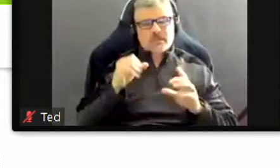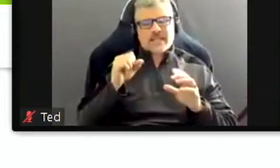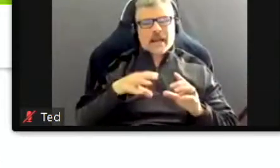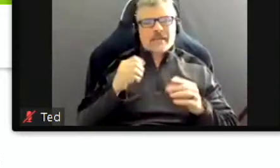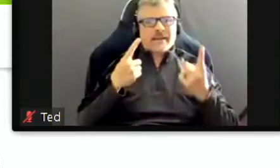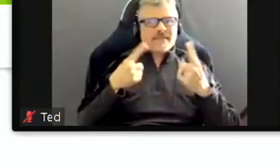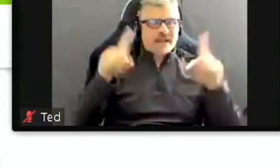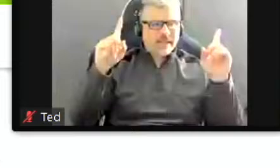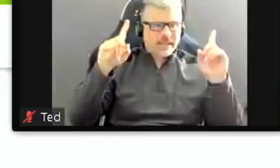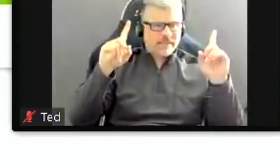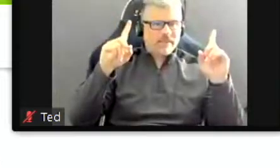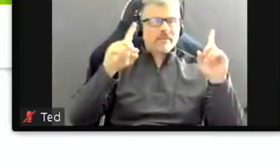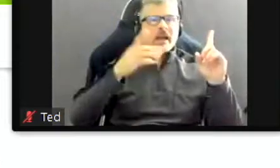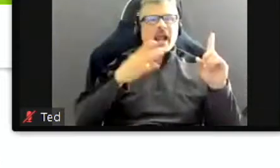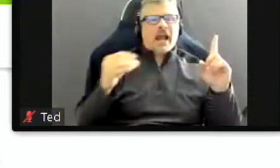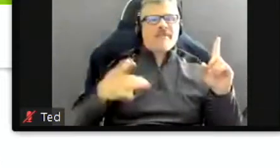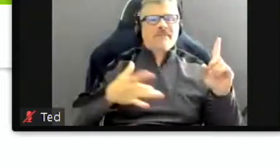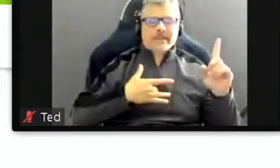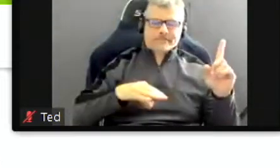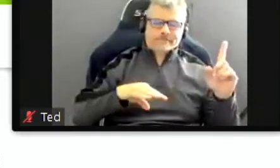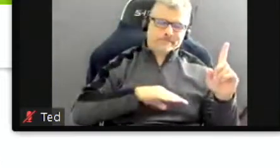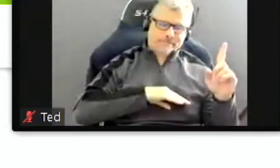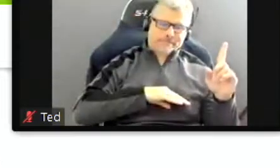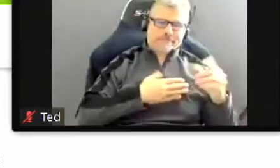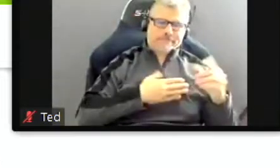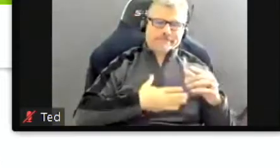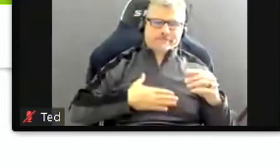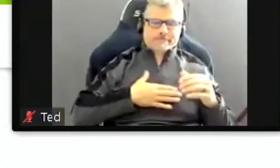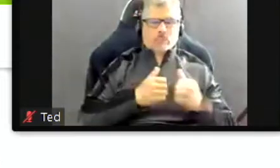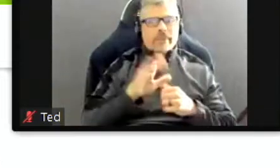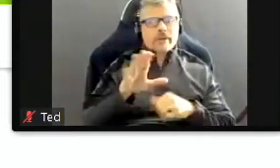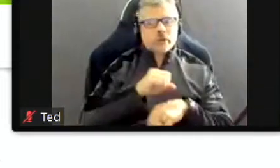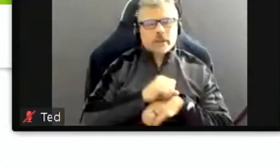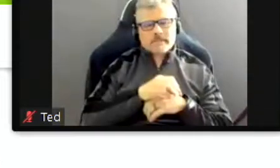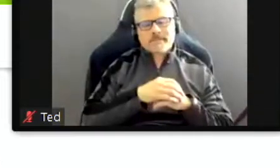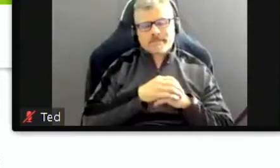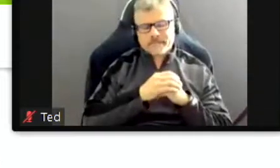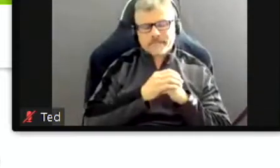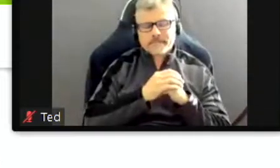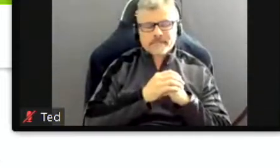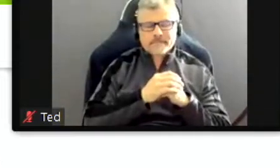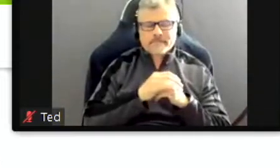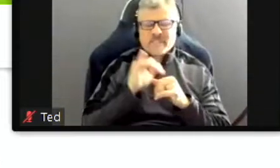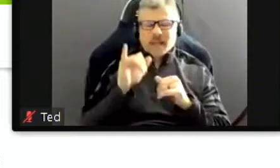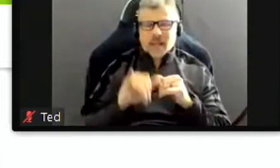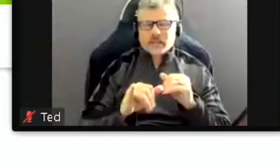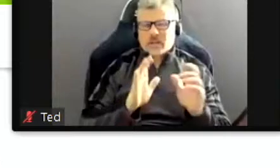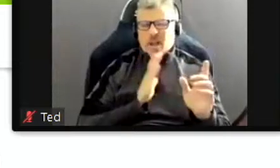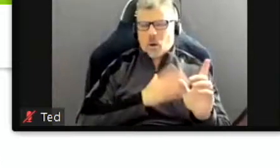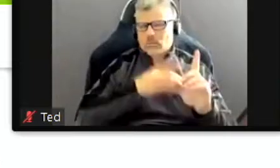and feel job satisfaction and joy. That's the task. So,